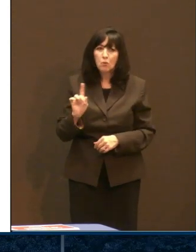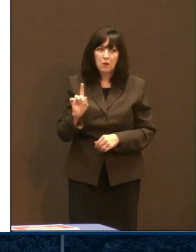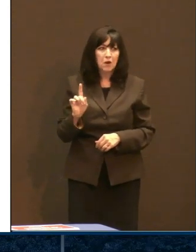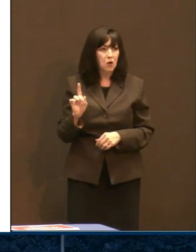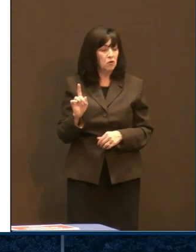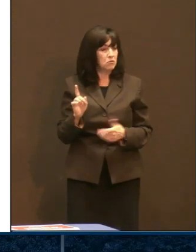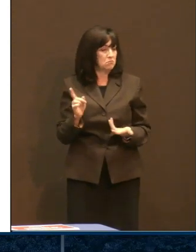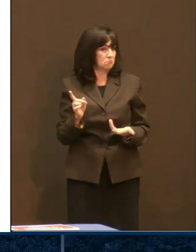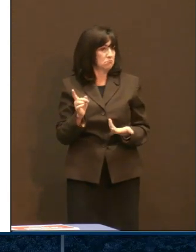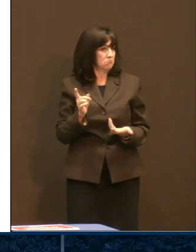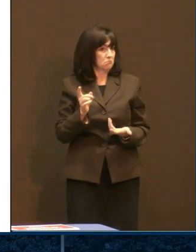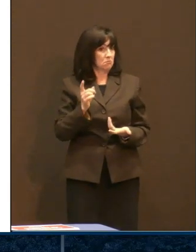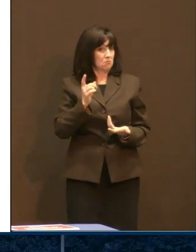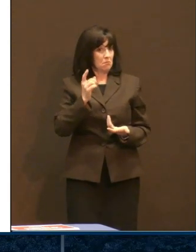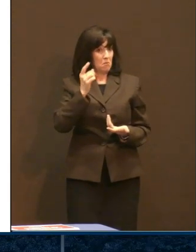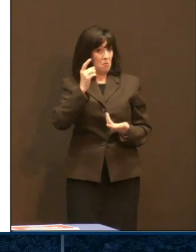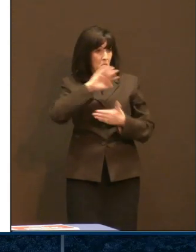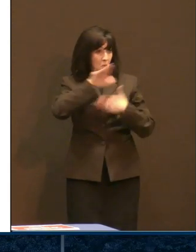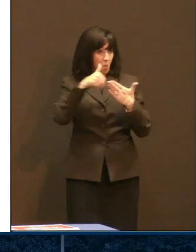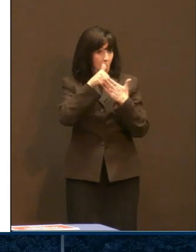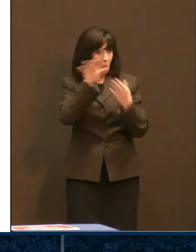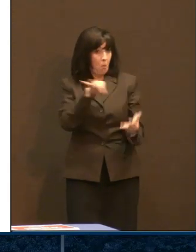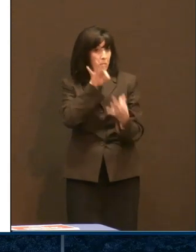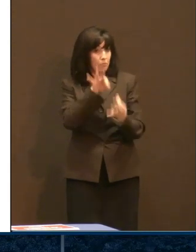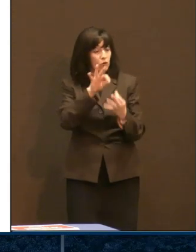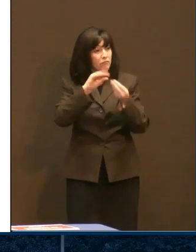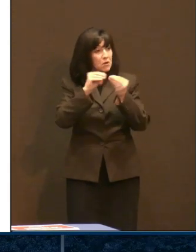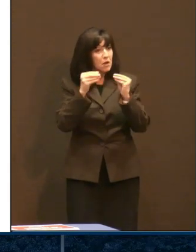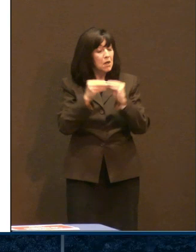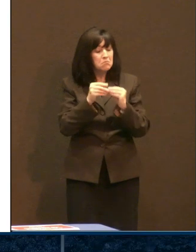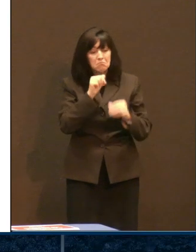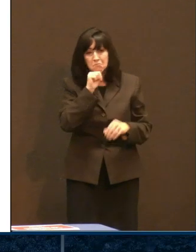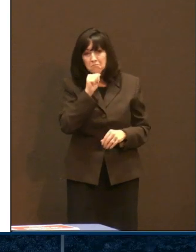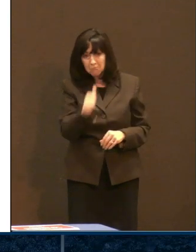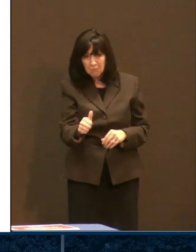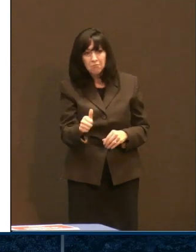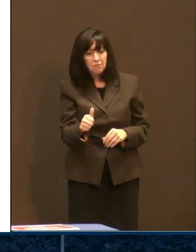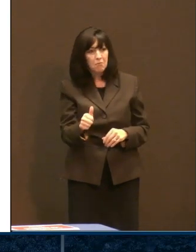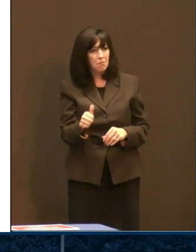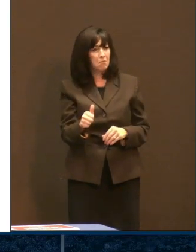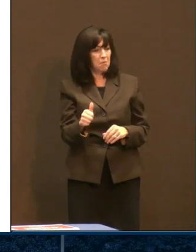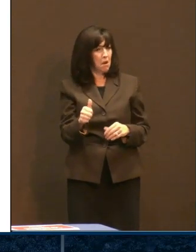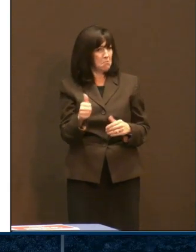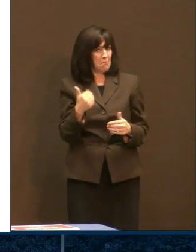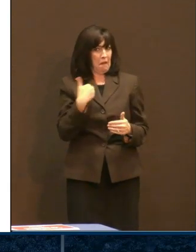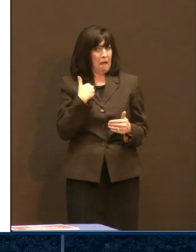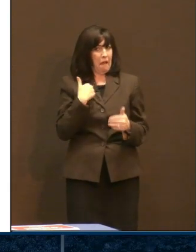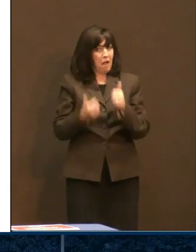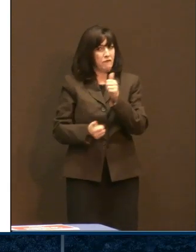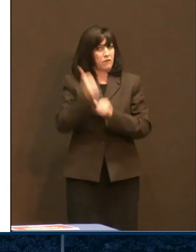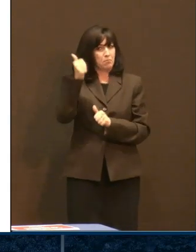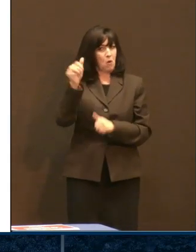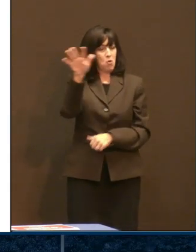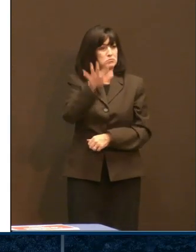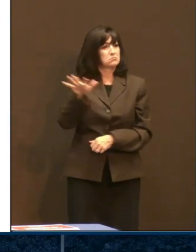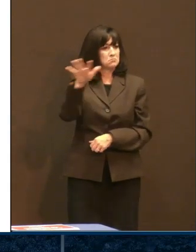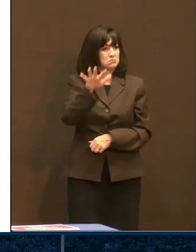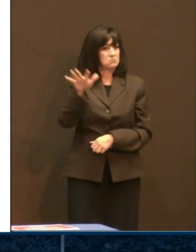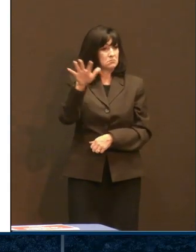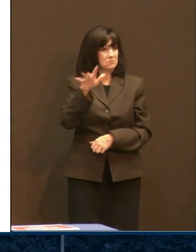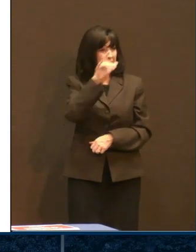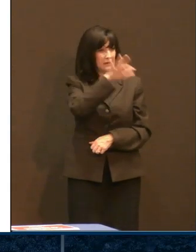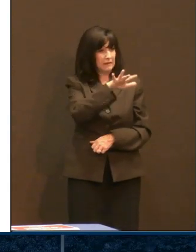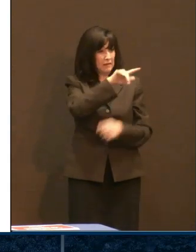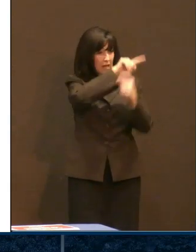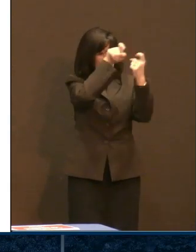not ideal, but gives us an indicator of whether there's under testing in certain areas. I haven't seen that. In fact, in the